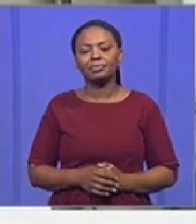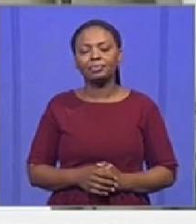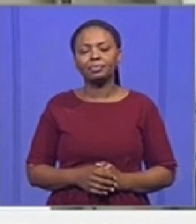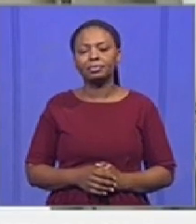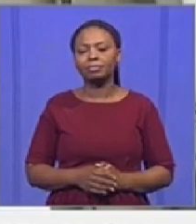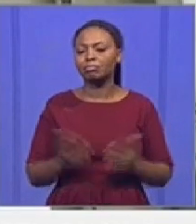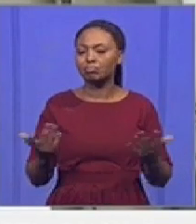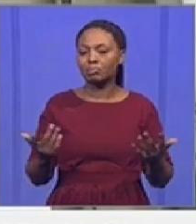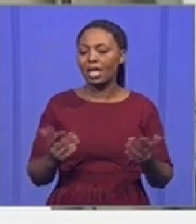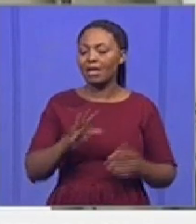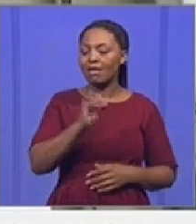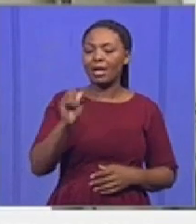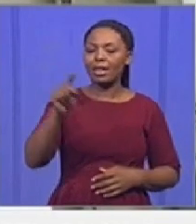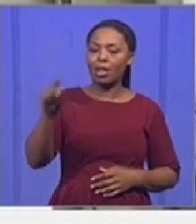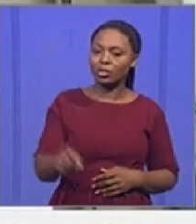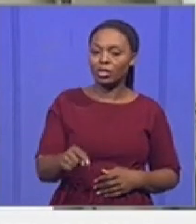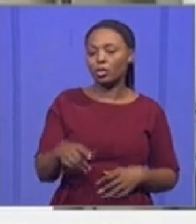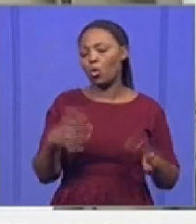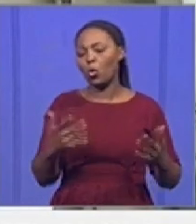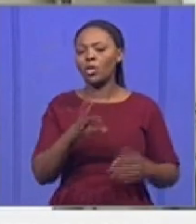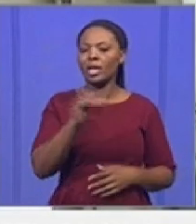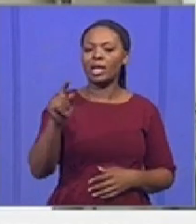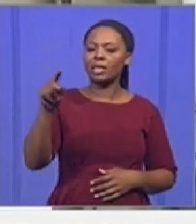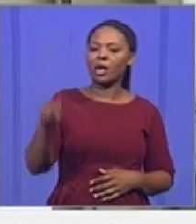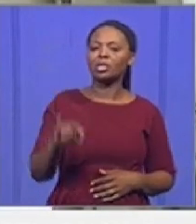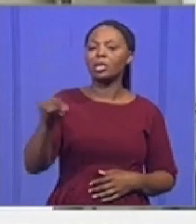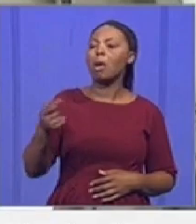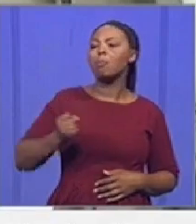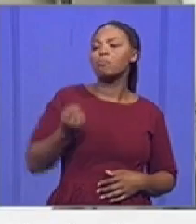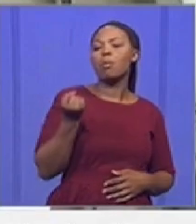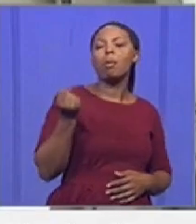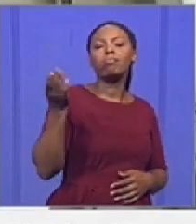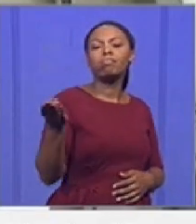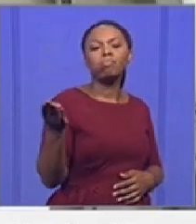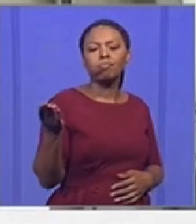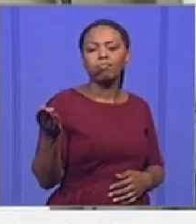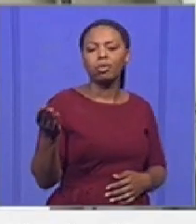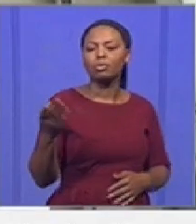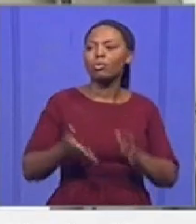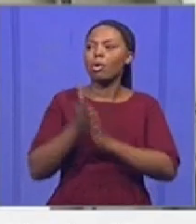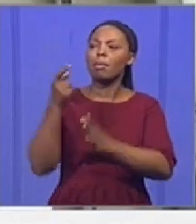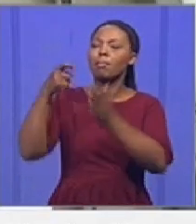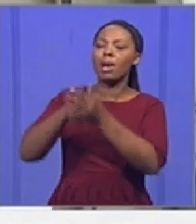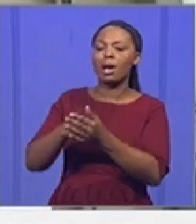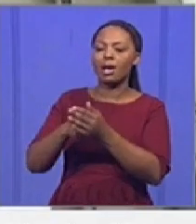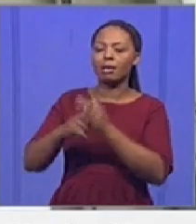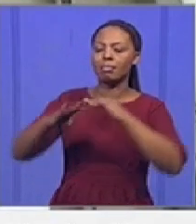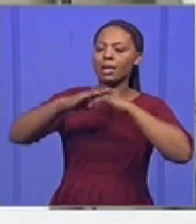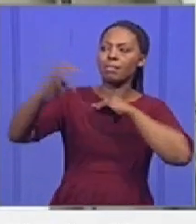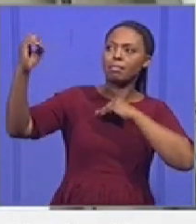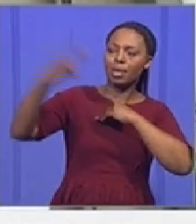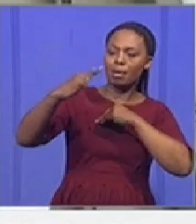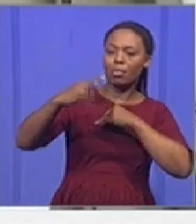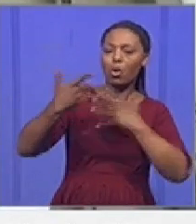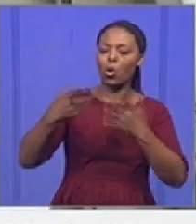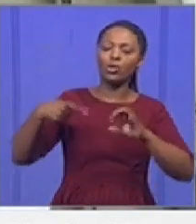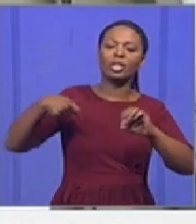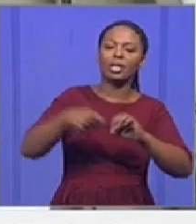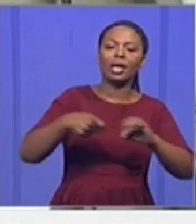have 500,000, 300,000 sitting there just to go and get solar system or to go and get a generator. So